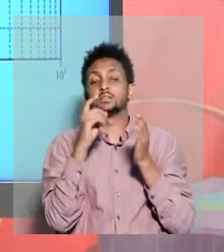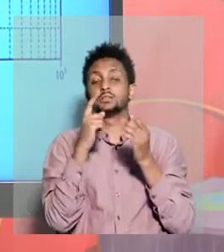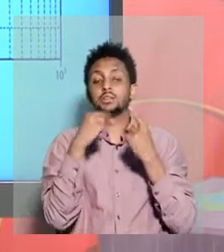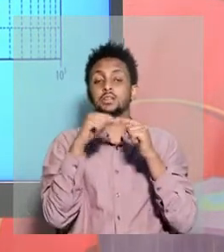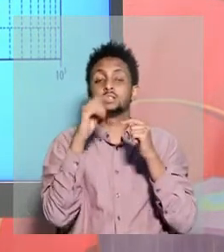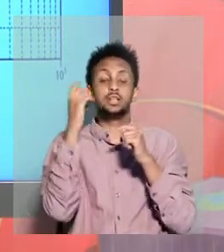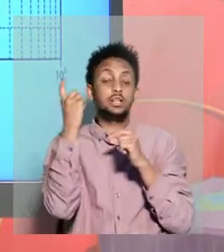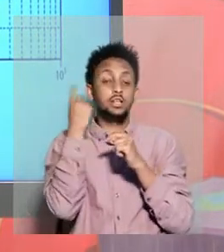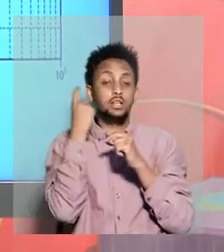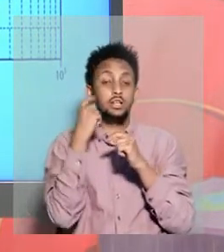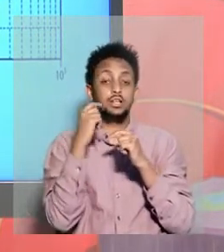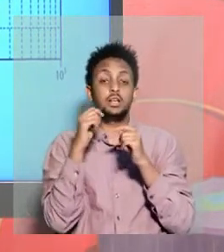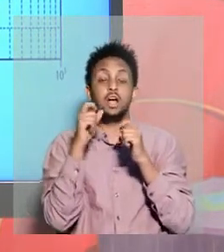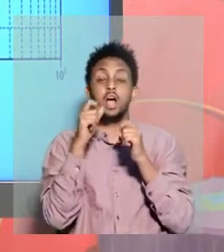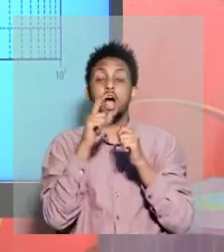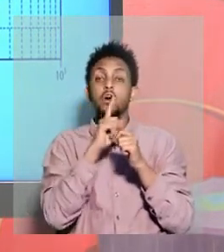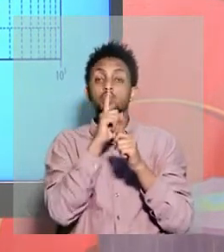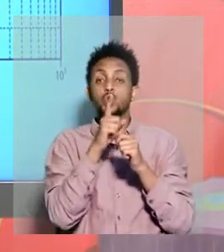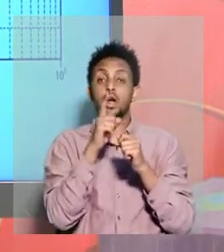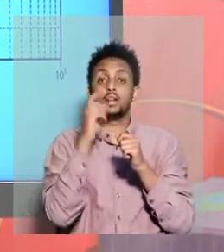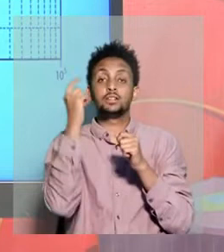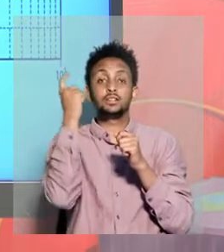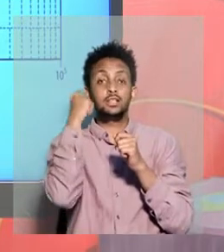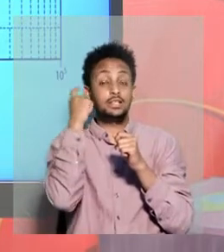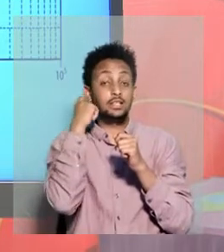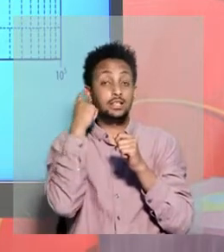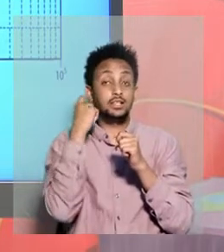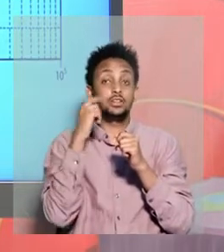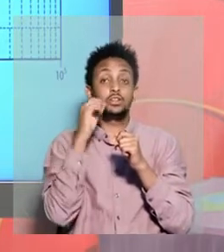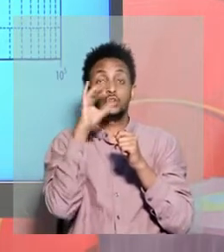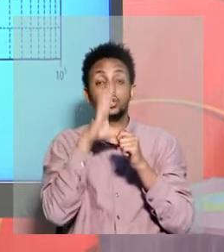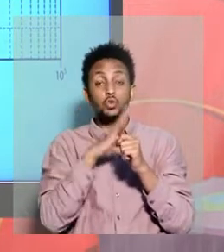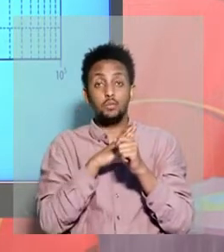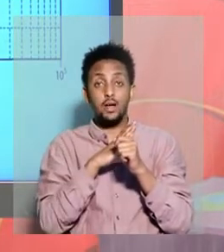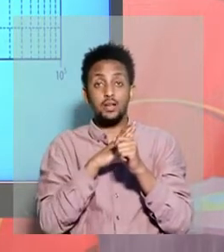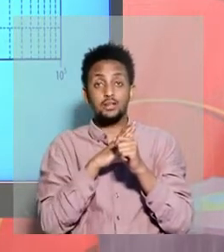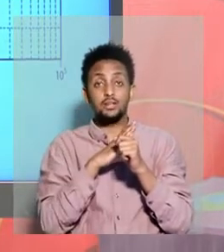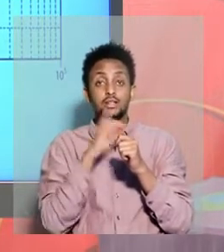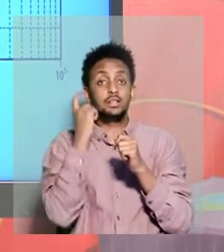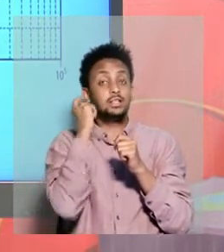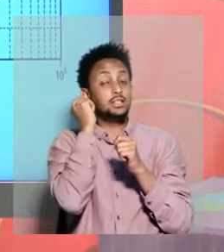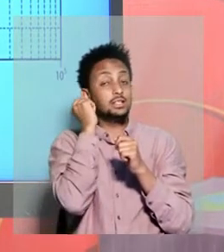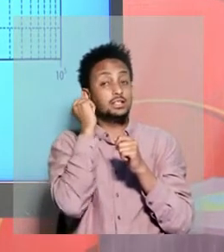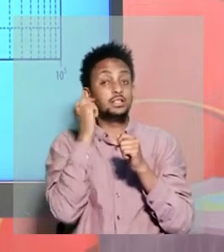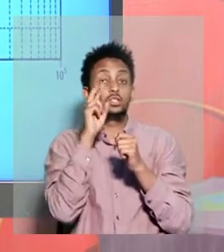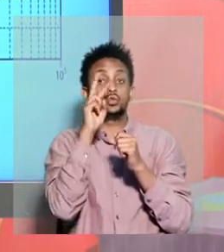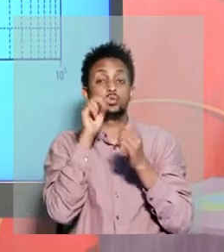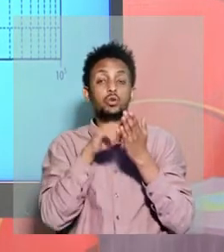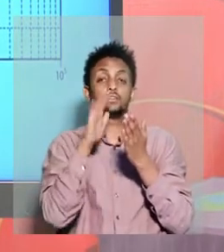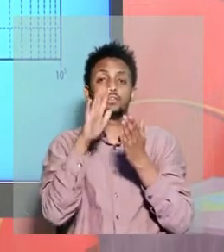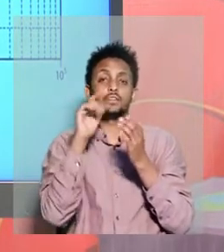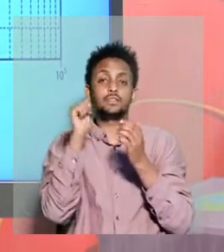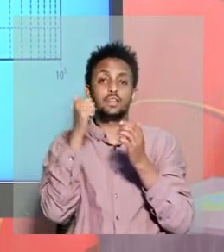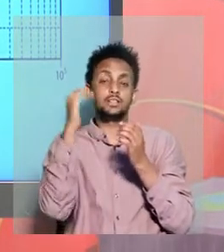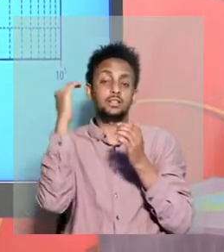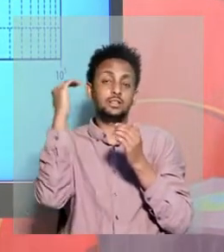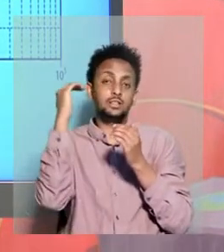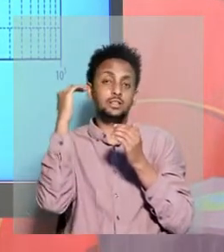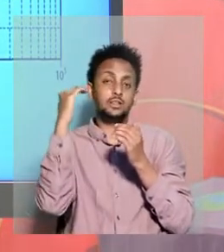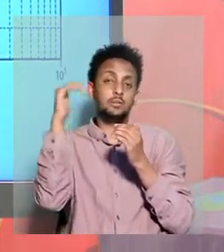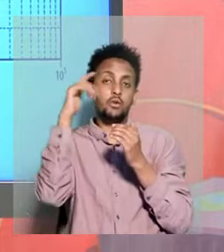threshold of hearing, the actual threshold of hearing of human ear is 2.5 times 10 to the power